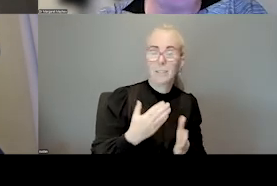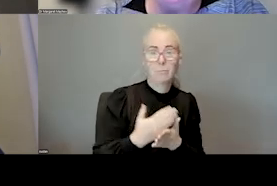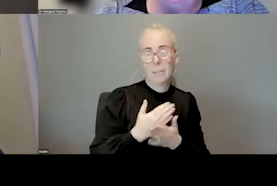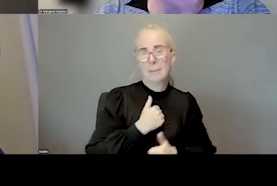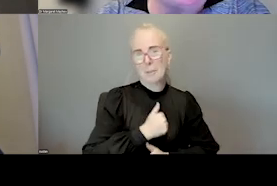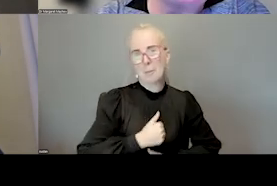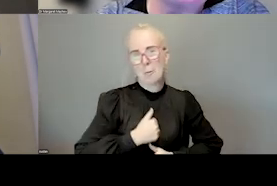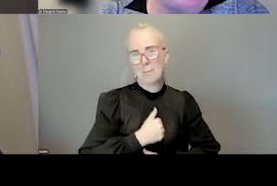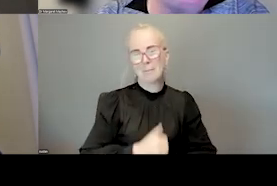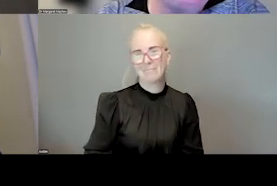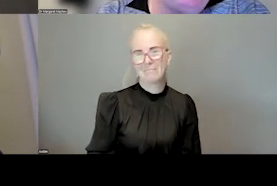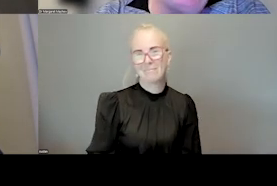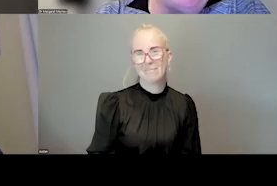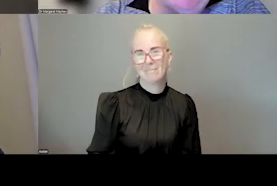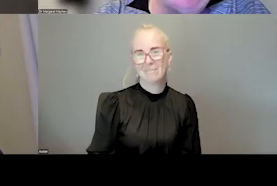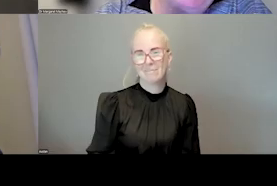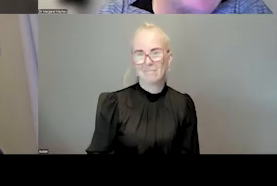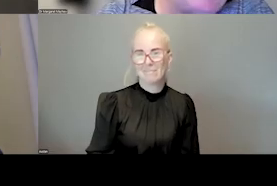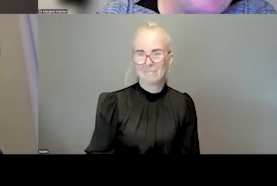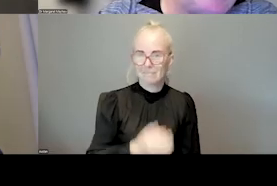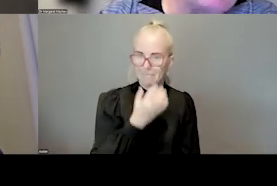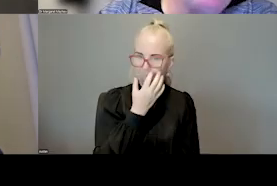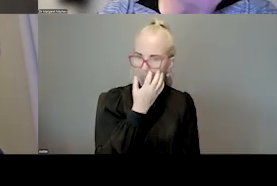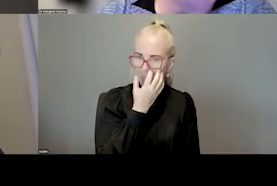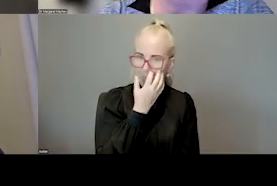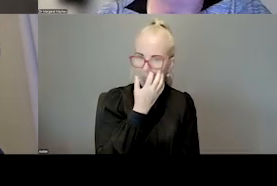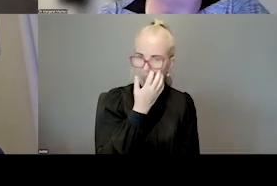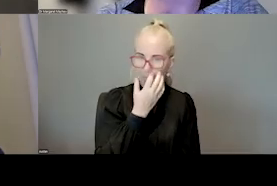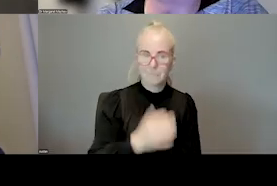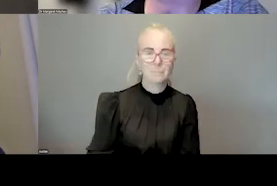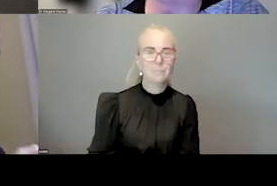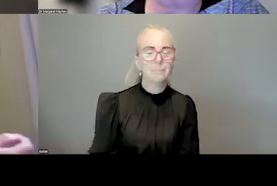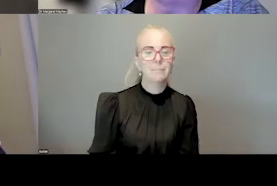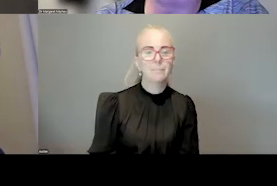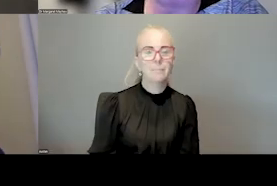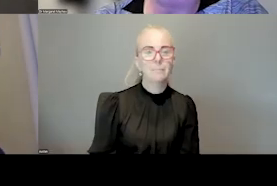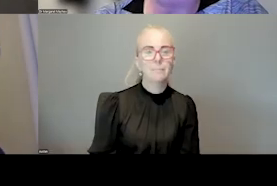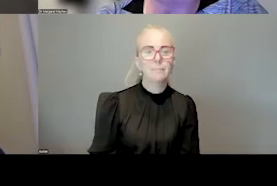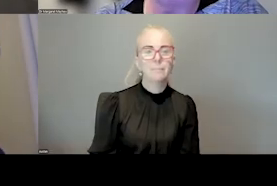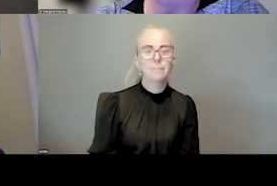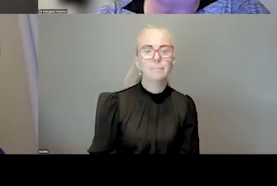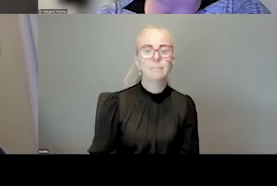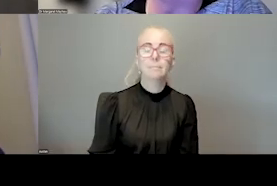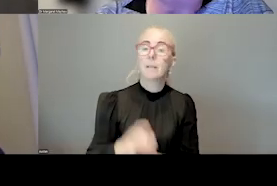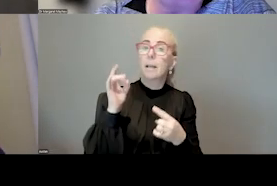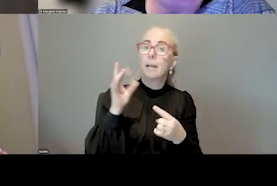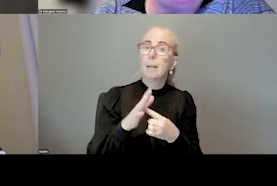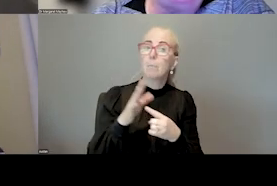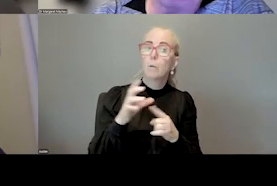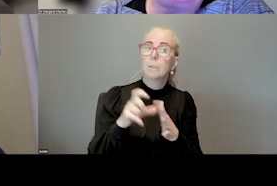I've heard. So the Yes, next, no, we uh, I think also the next slide, slide 31, just has our kind of key reminders, which